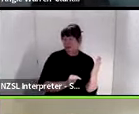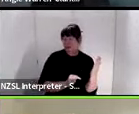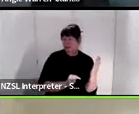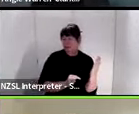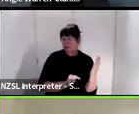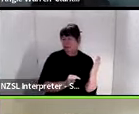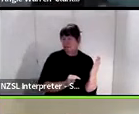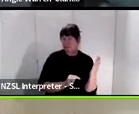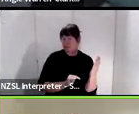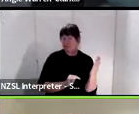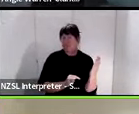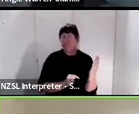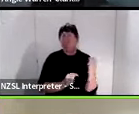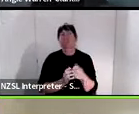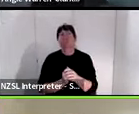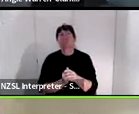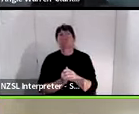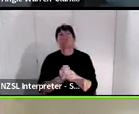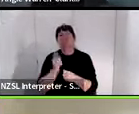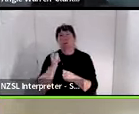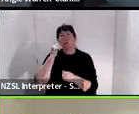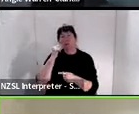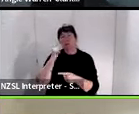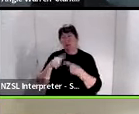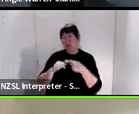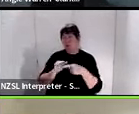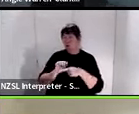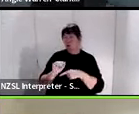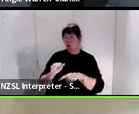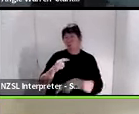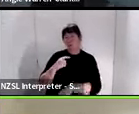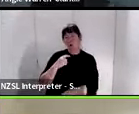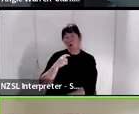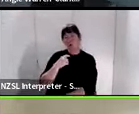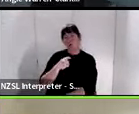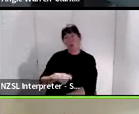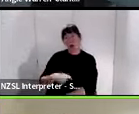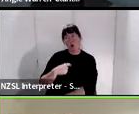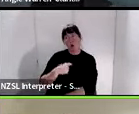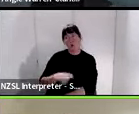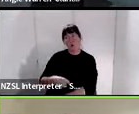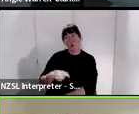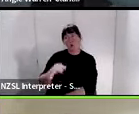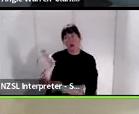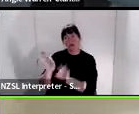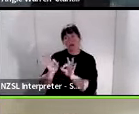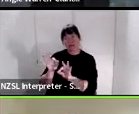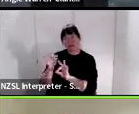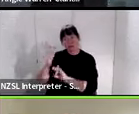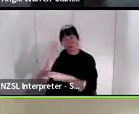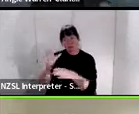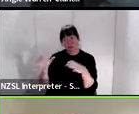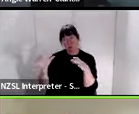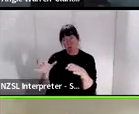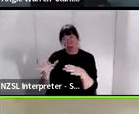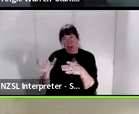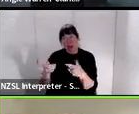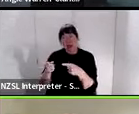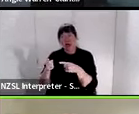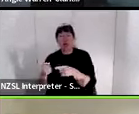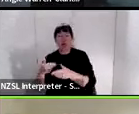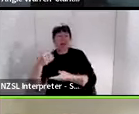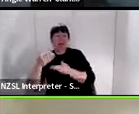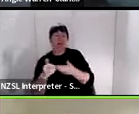I'm thinking of your role as a committee in explaining this to your colleagues in a way that gets their